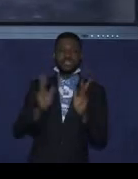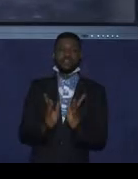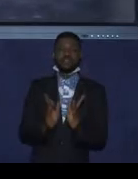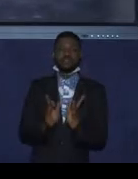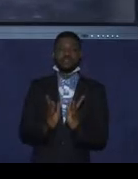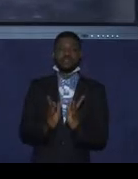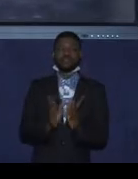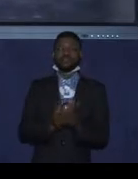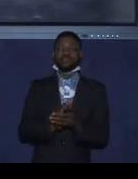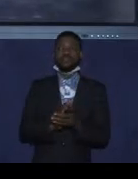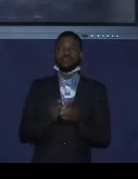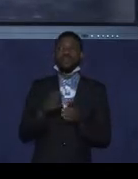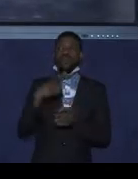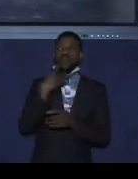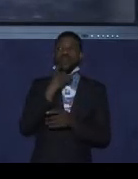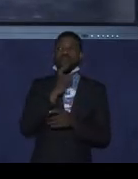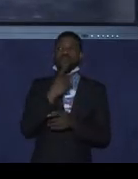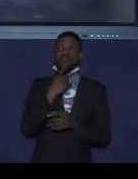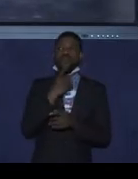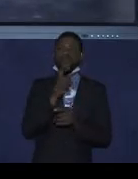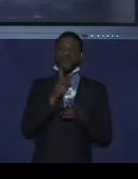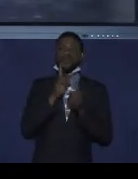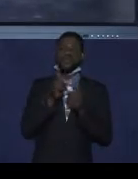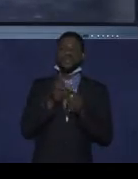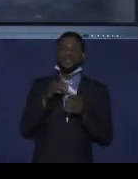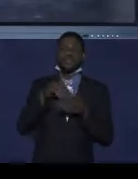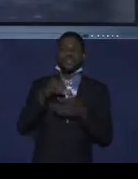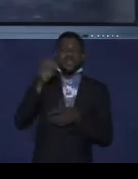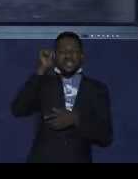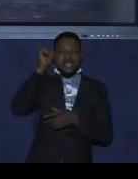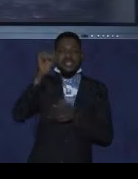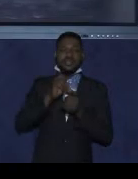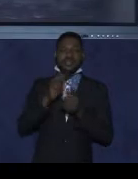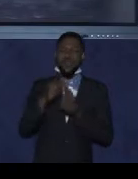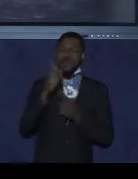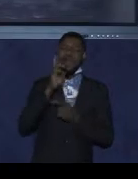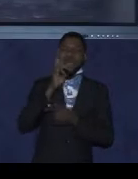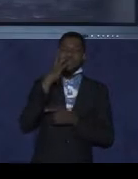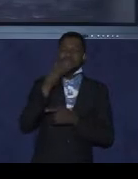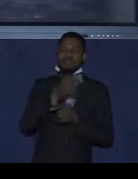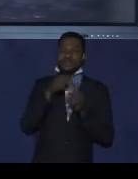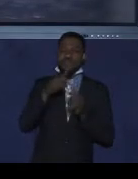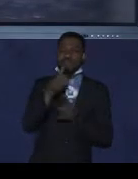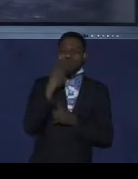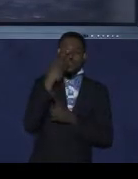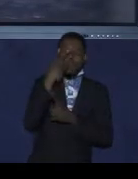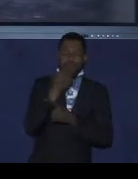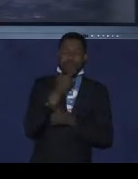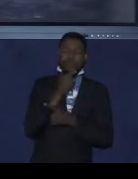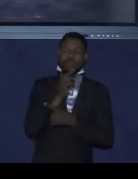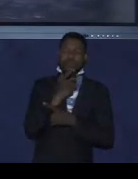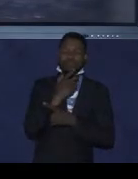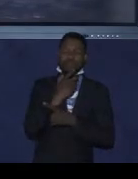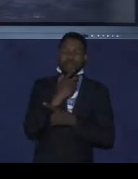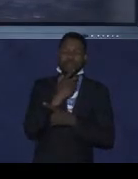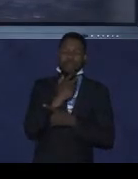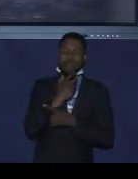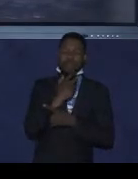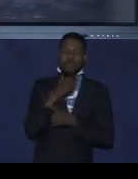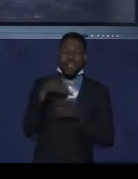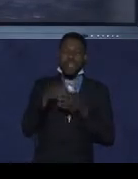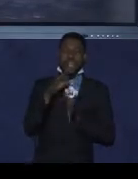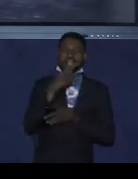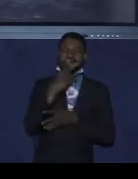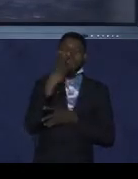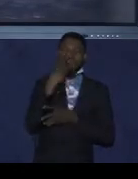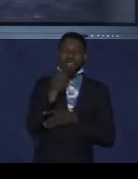Okay. One who talks in his or her sleep. Do you do that while you're sleeping? You talk in your